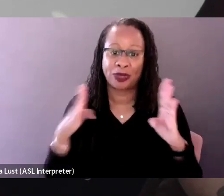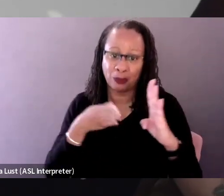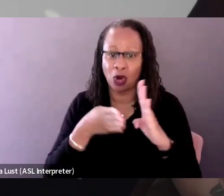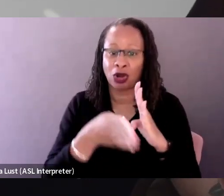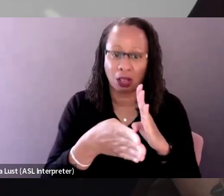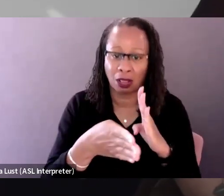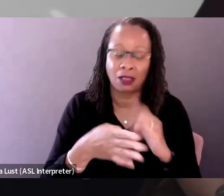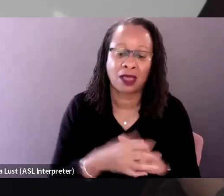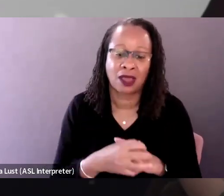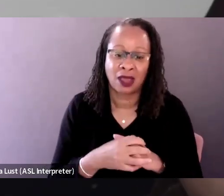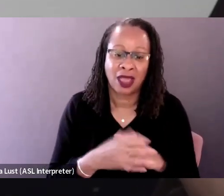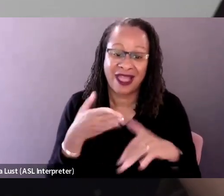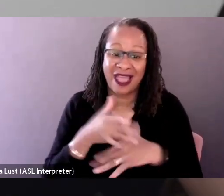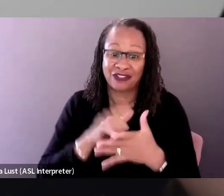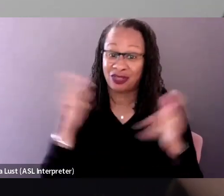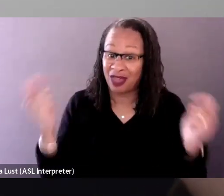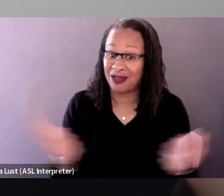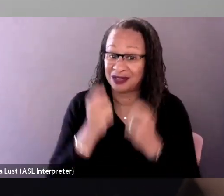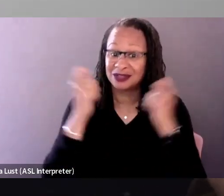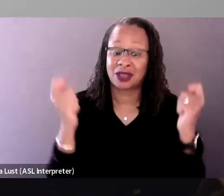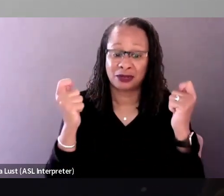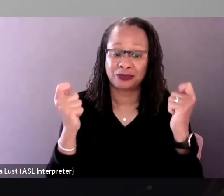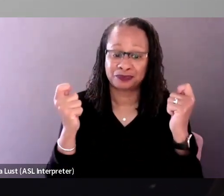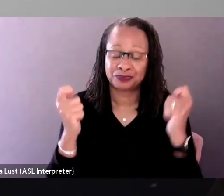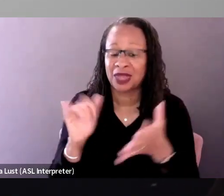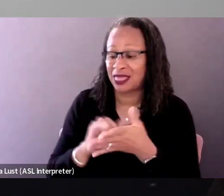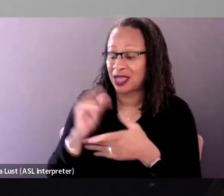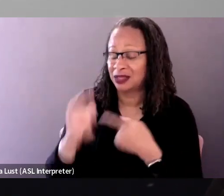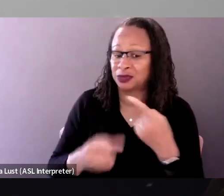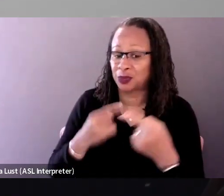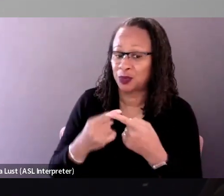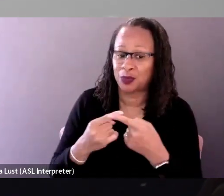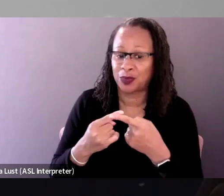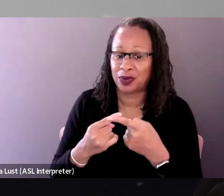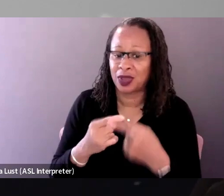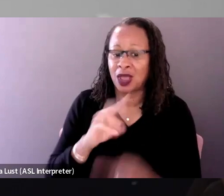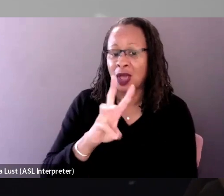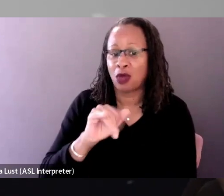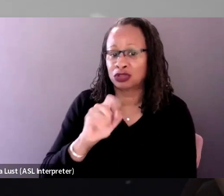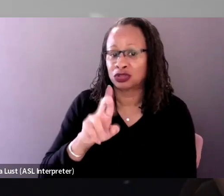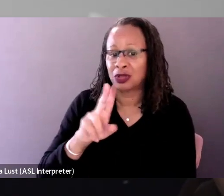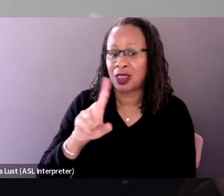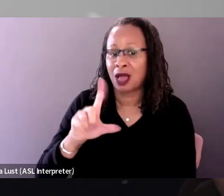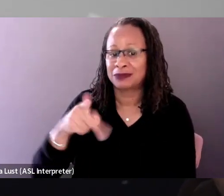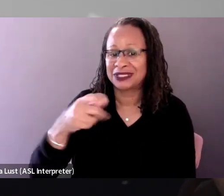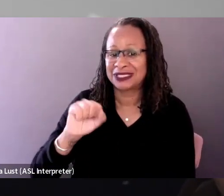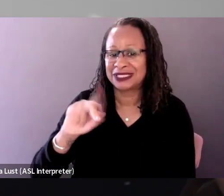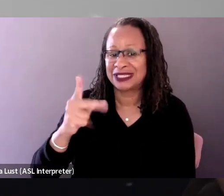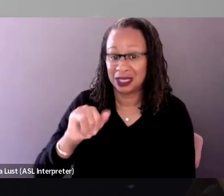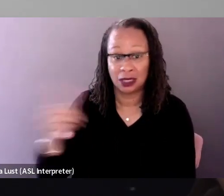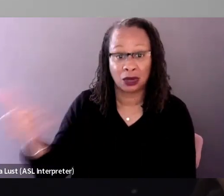that ceremony, that's when Walt Belofsky called us as we were looking